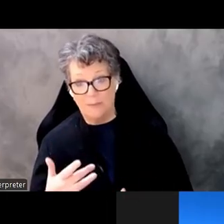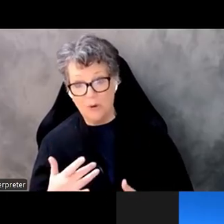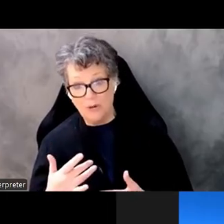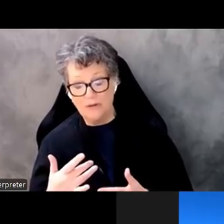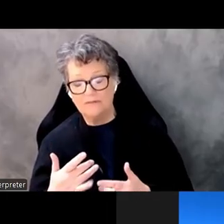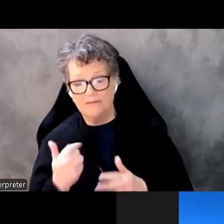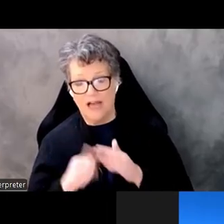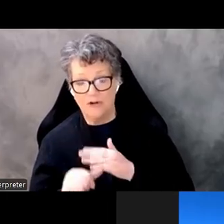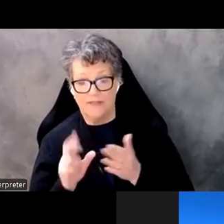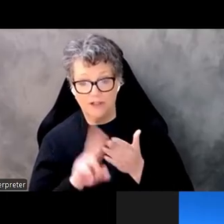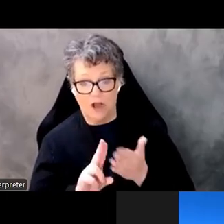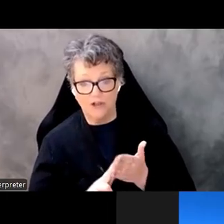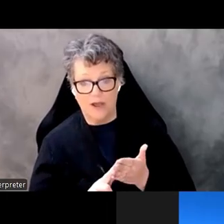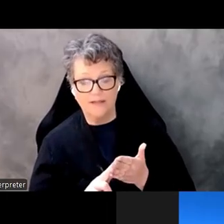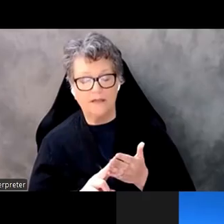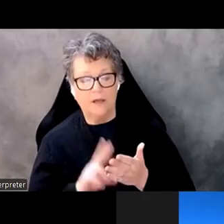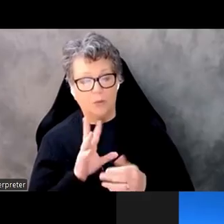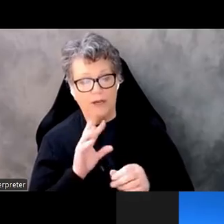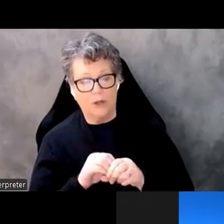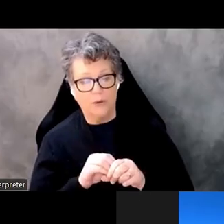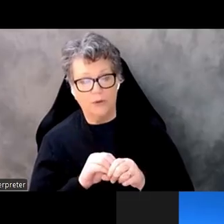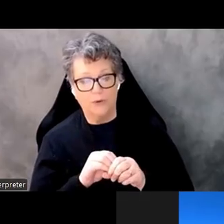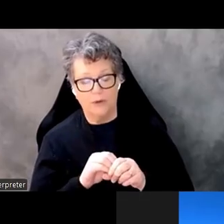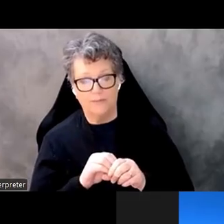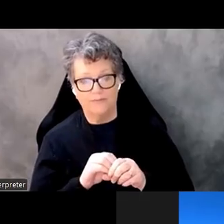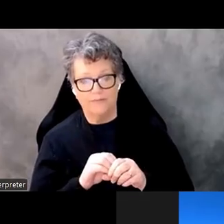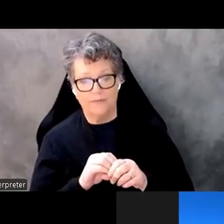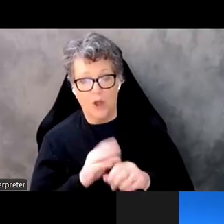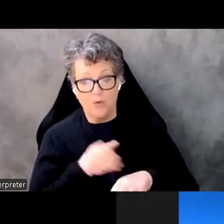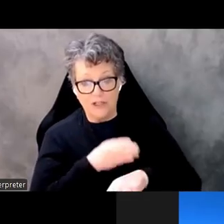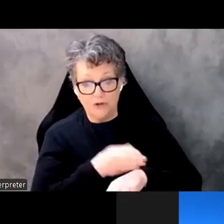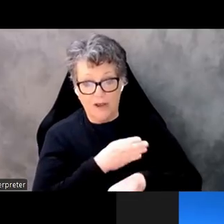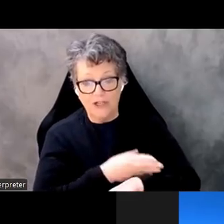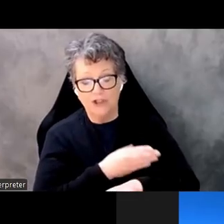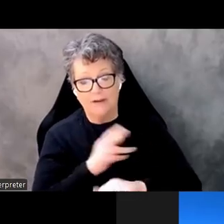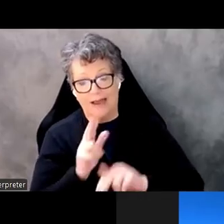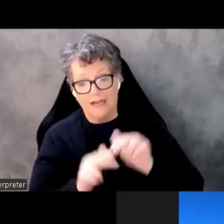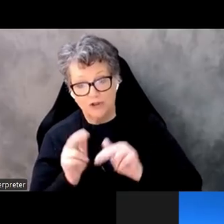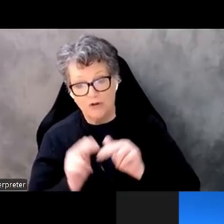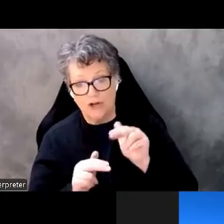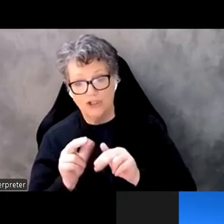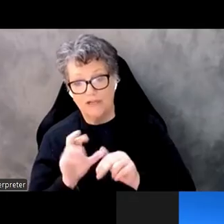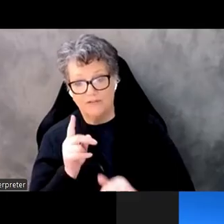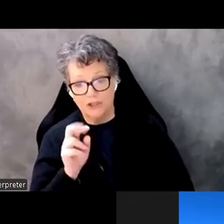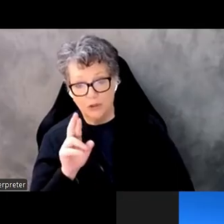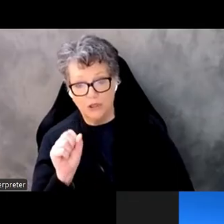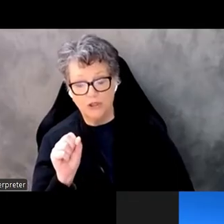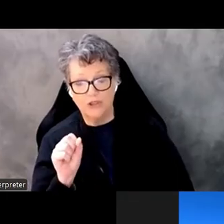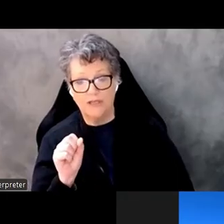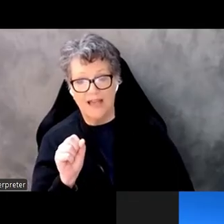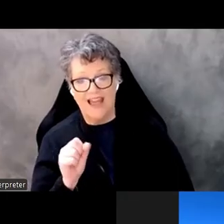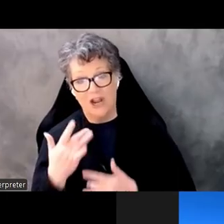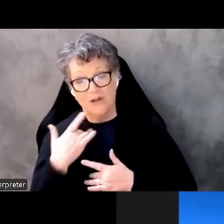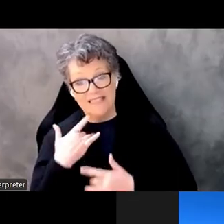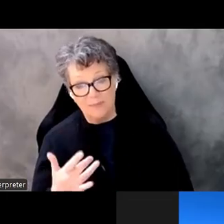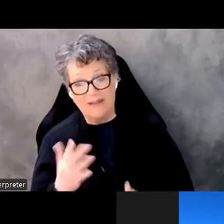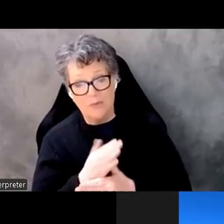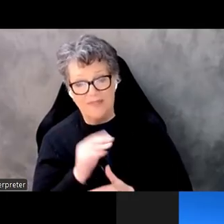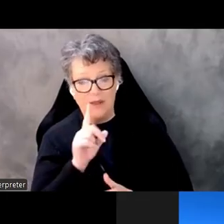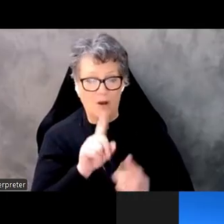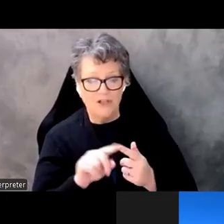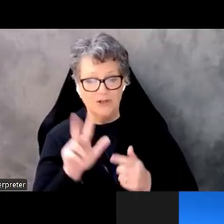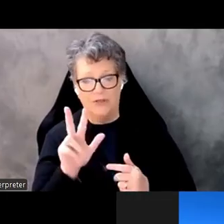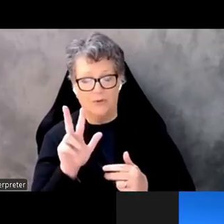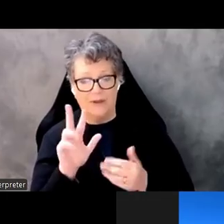under this contract will include the restoration and reconstruction of sewers that are typically within 1 to 3